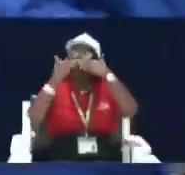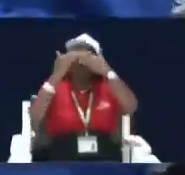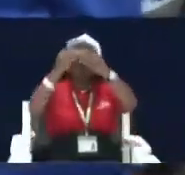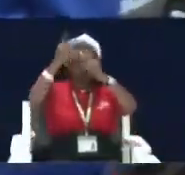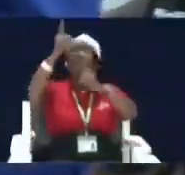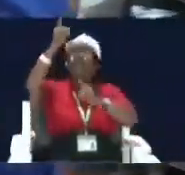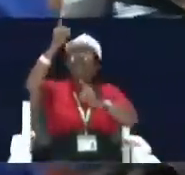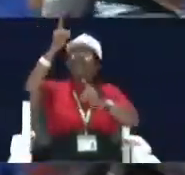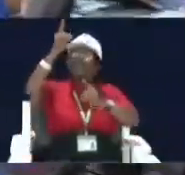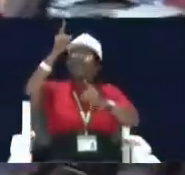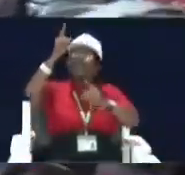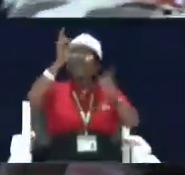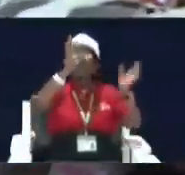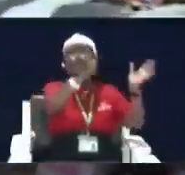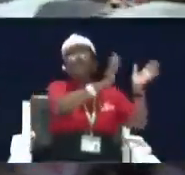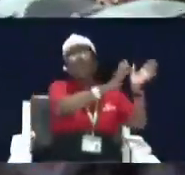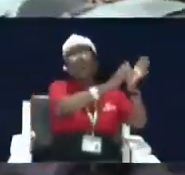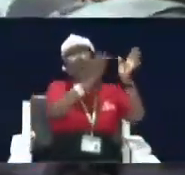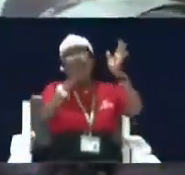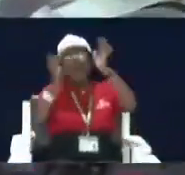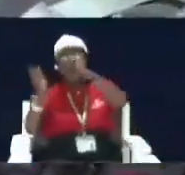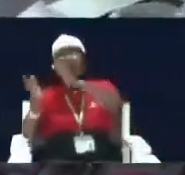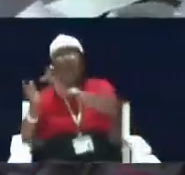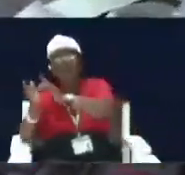Thank you, Jesus.